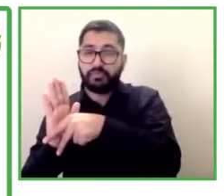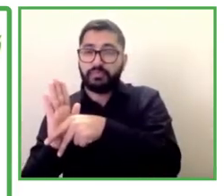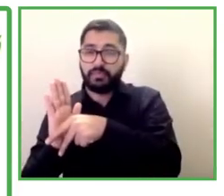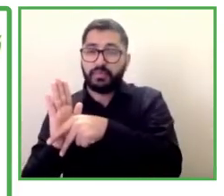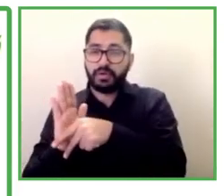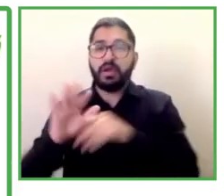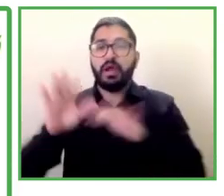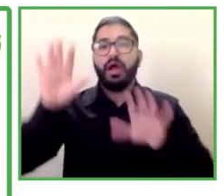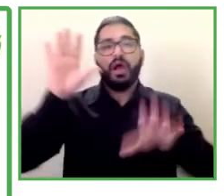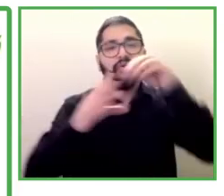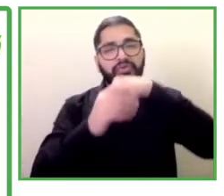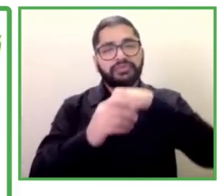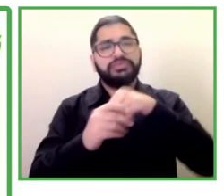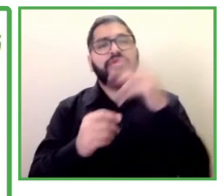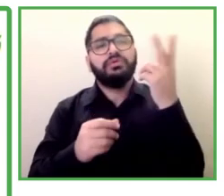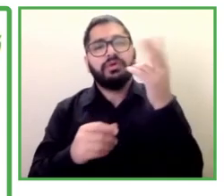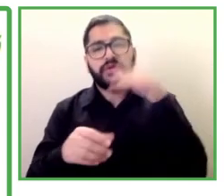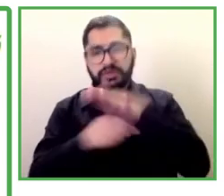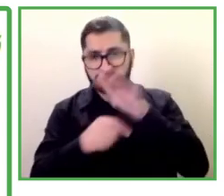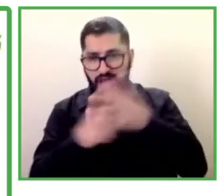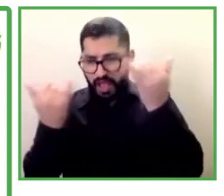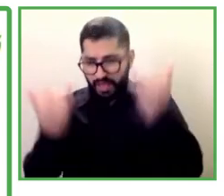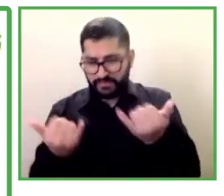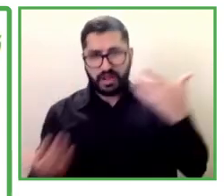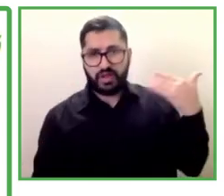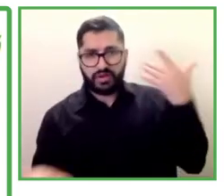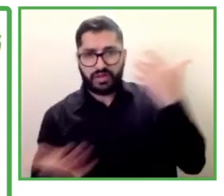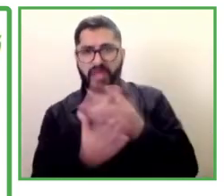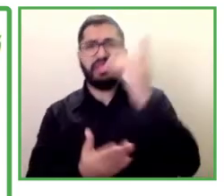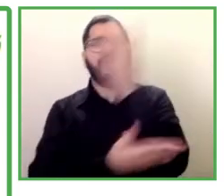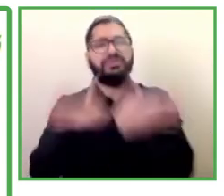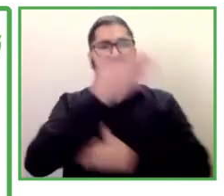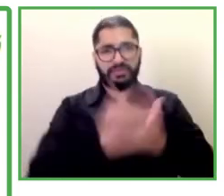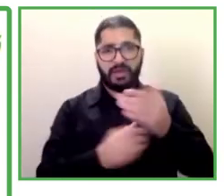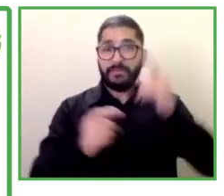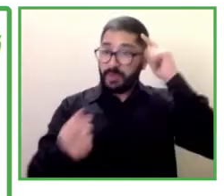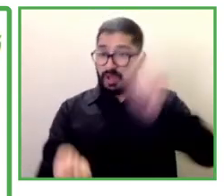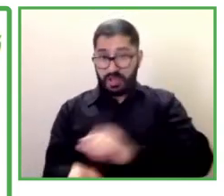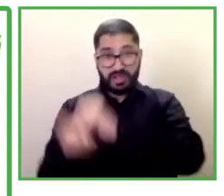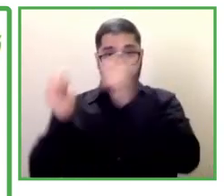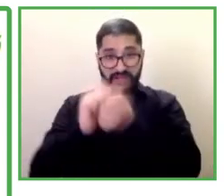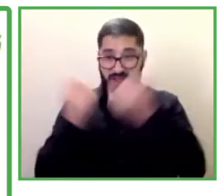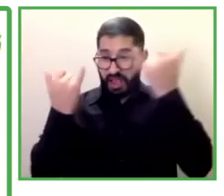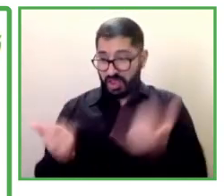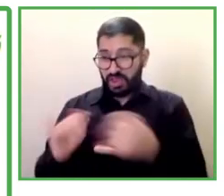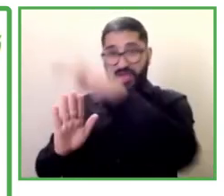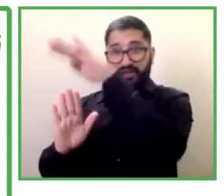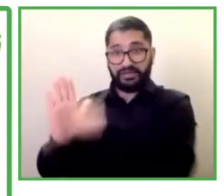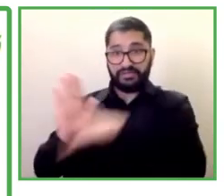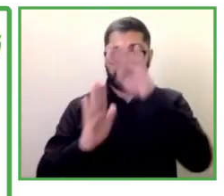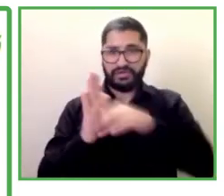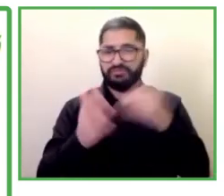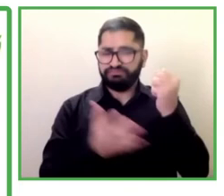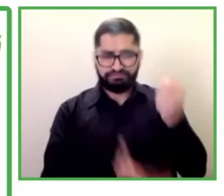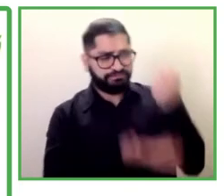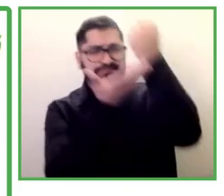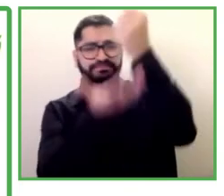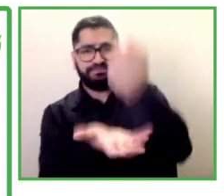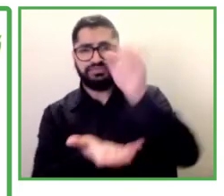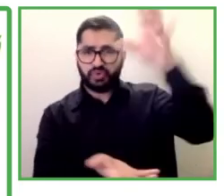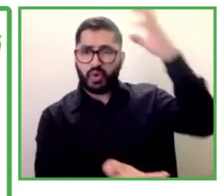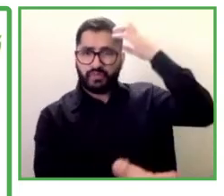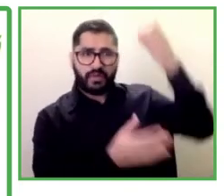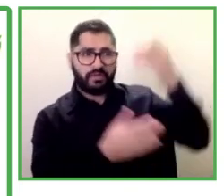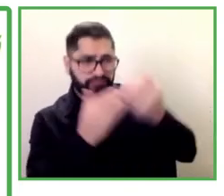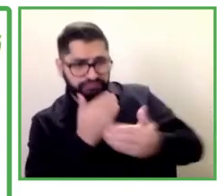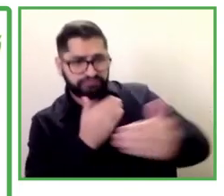are current, the common ones for disabled people that adapted. So we are going to apply subventions because of